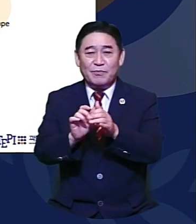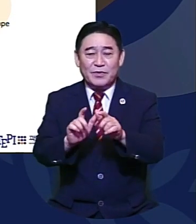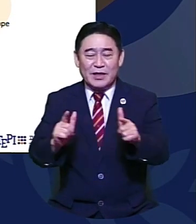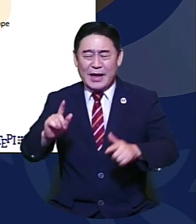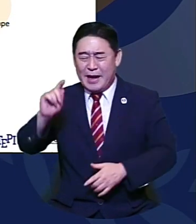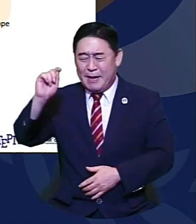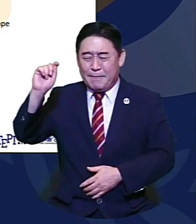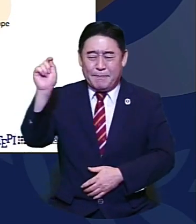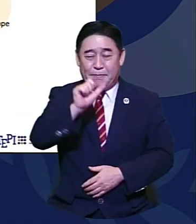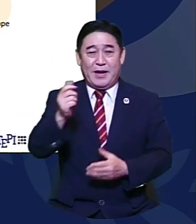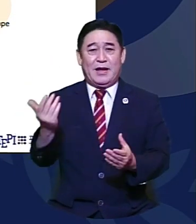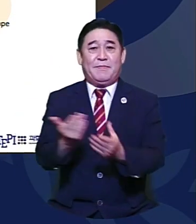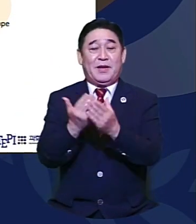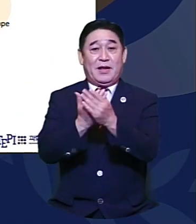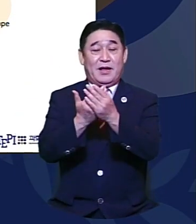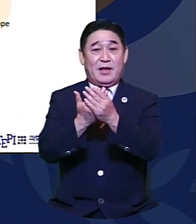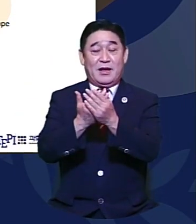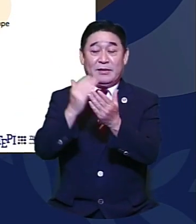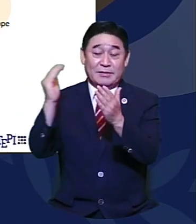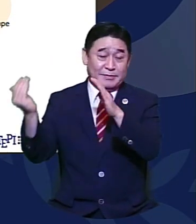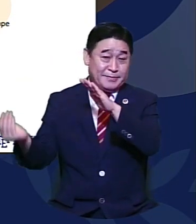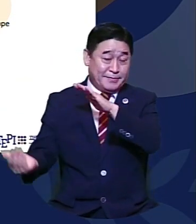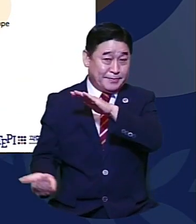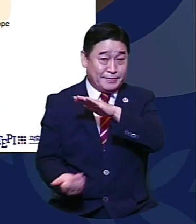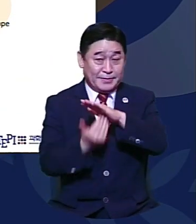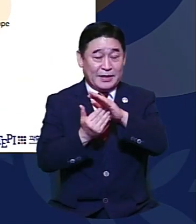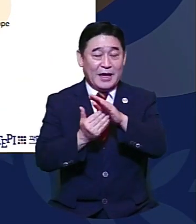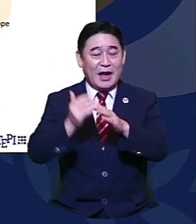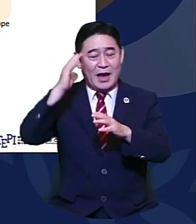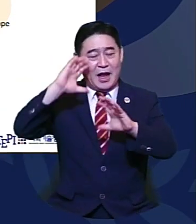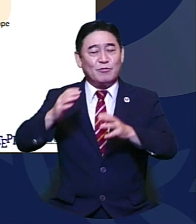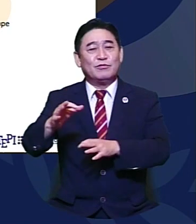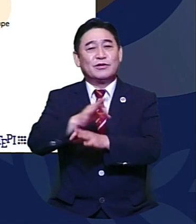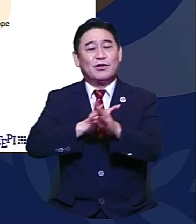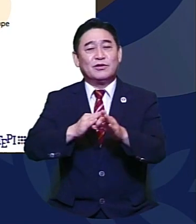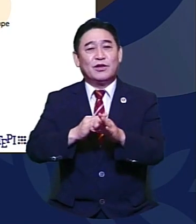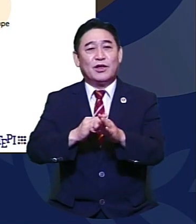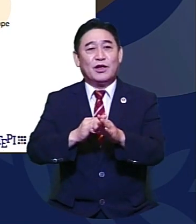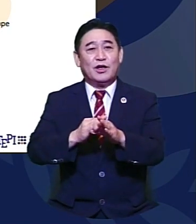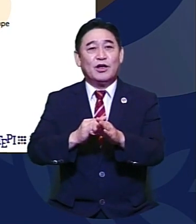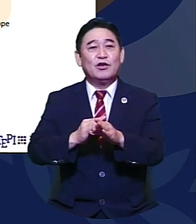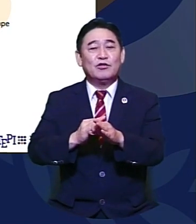grown up as the major player in this economy. It means that the